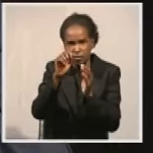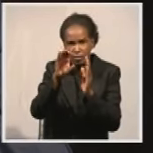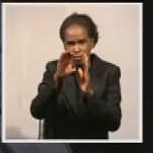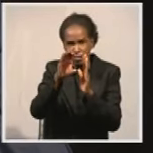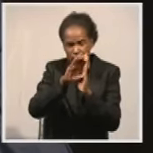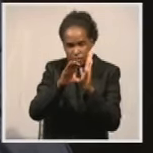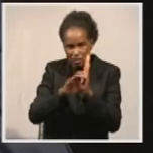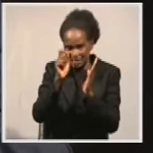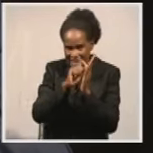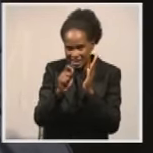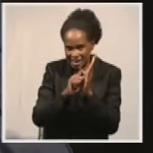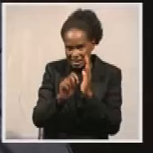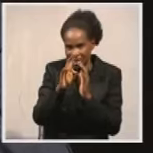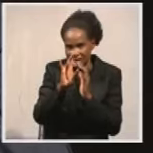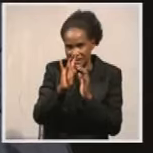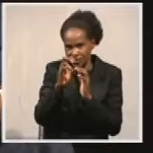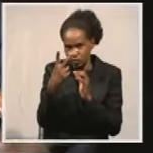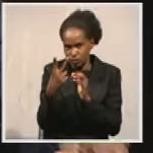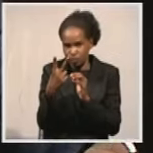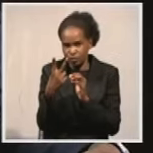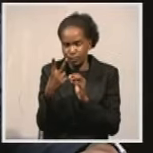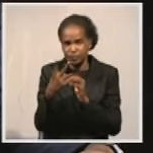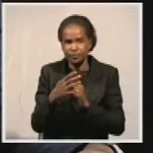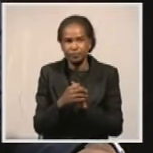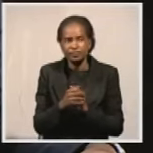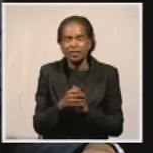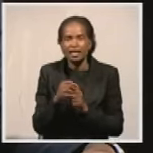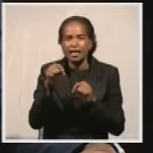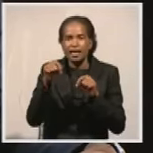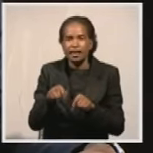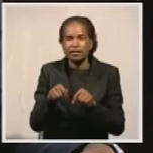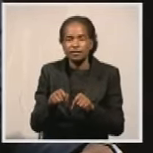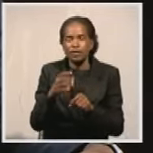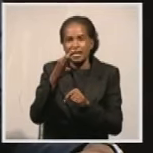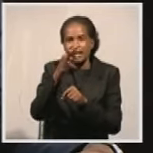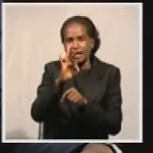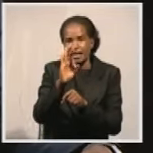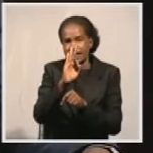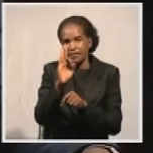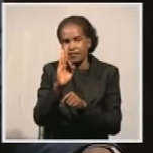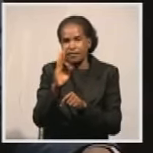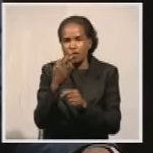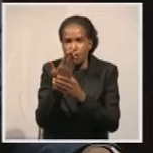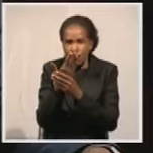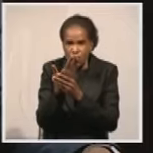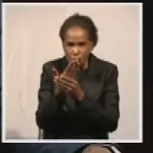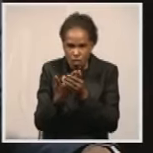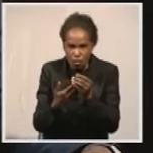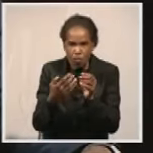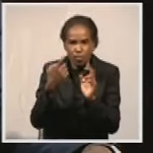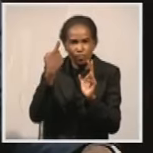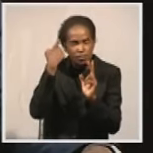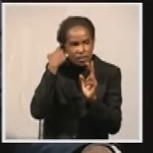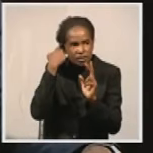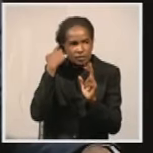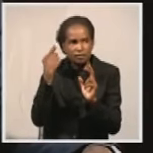were working and crafted the Constitution of the Republic of Namibia as we know it on the 9th, former cabinet minister, former